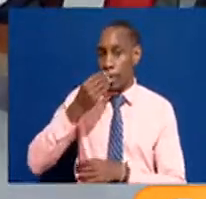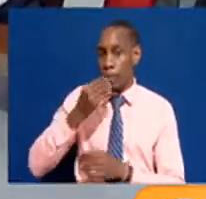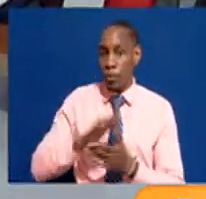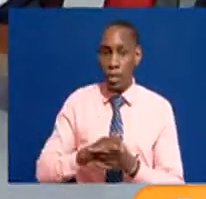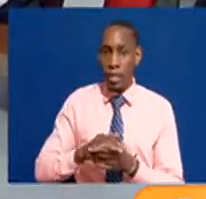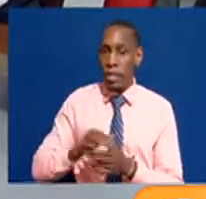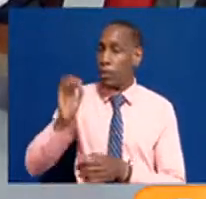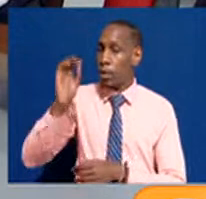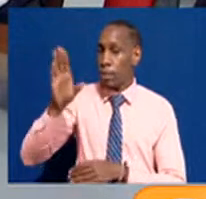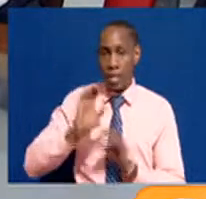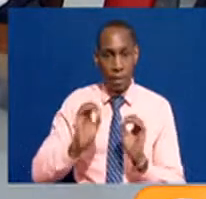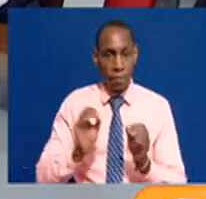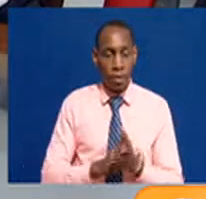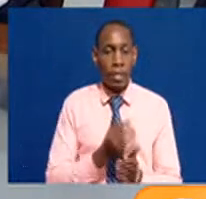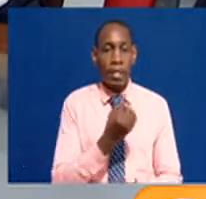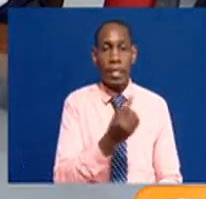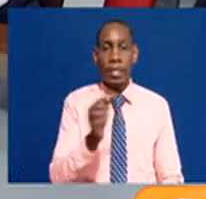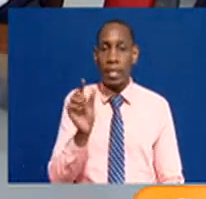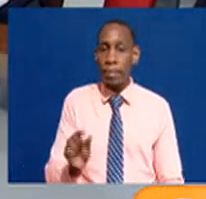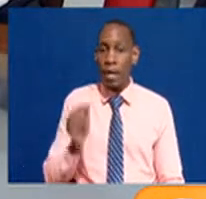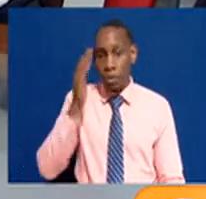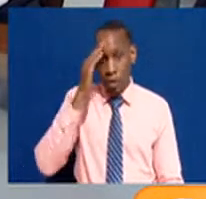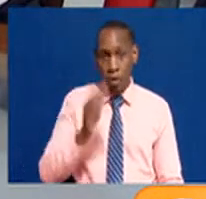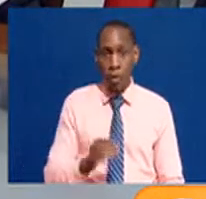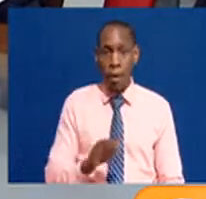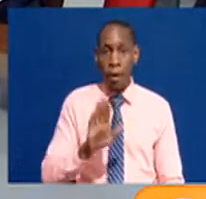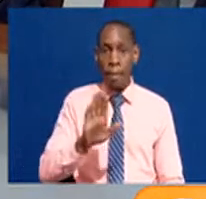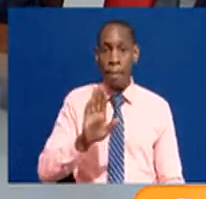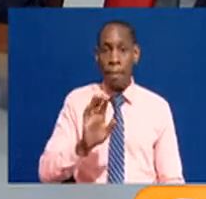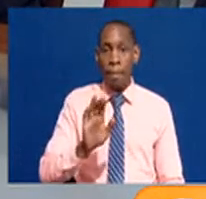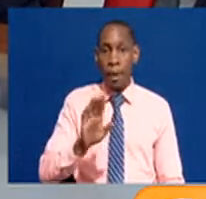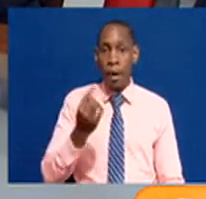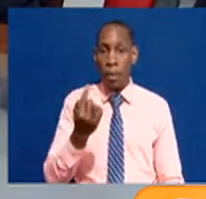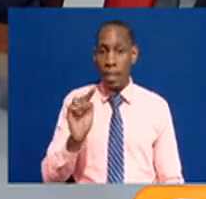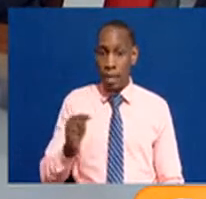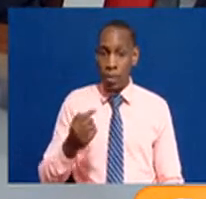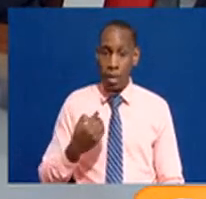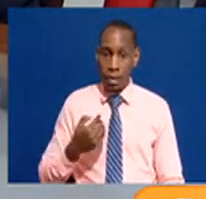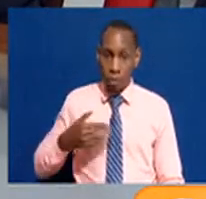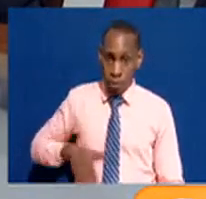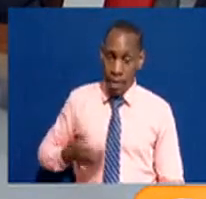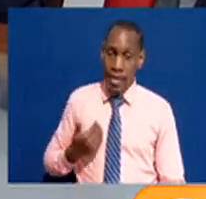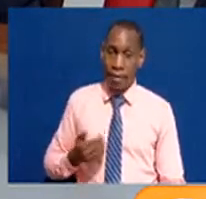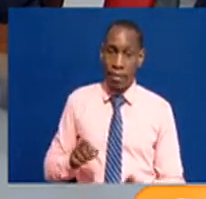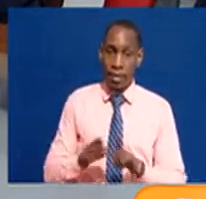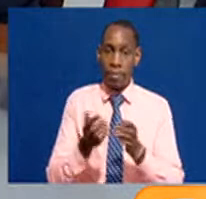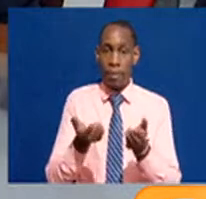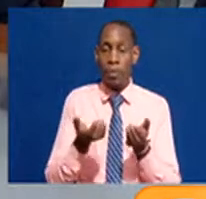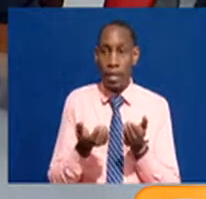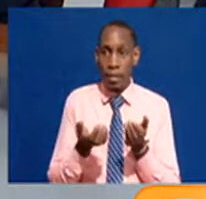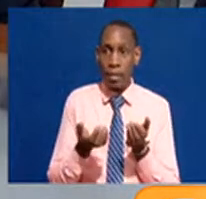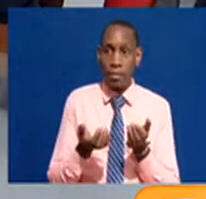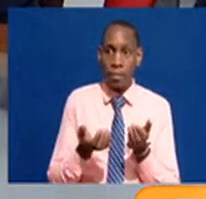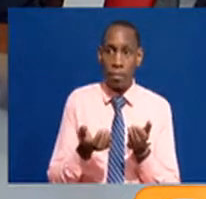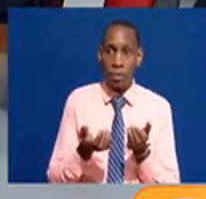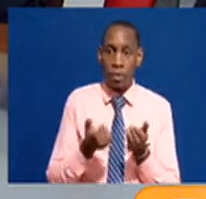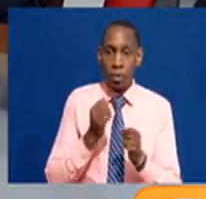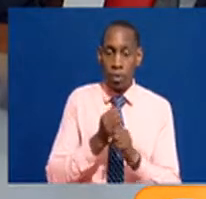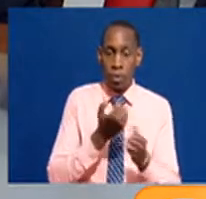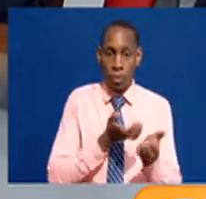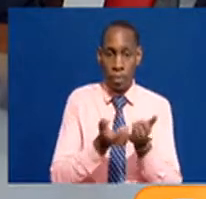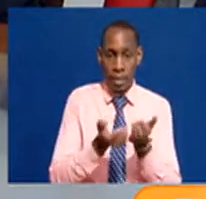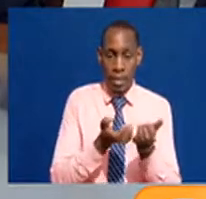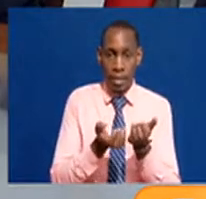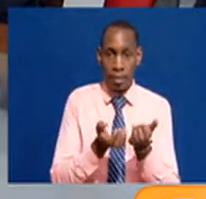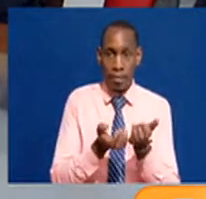the prices of food not to go high. Because even everybody knows, if you have 1,000 shillings in your pocket, and you need to do business